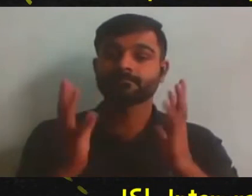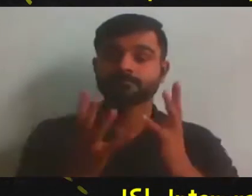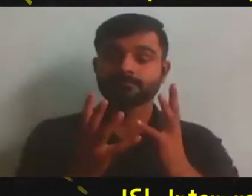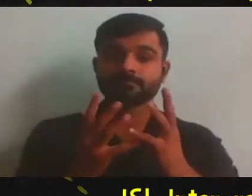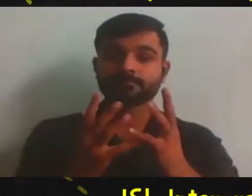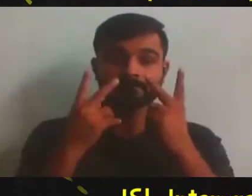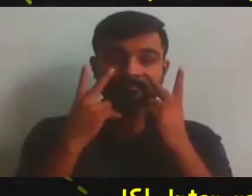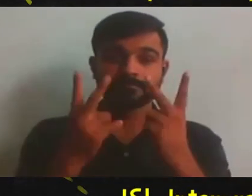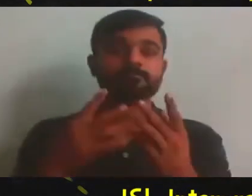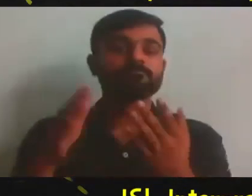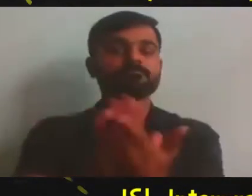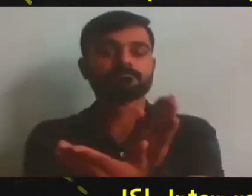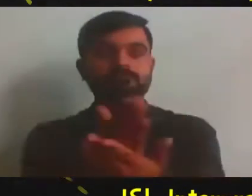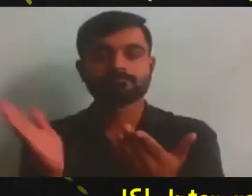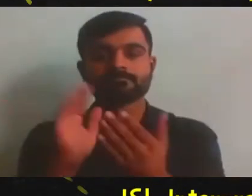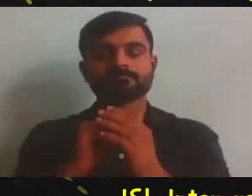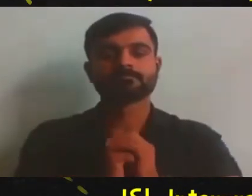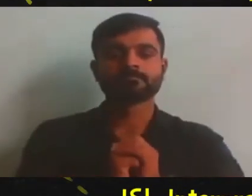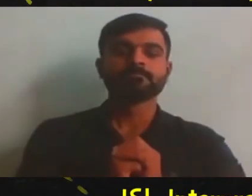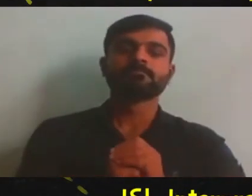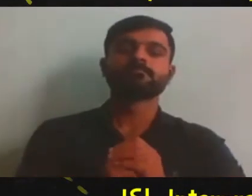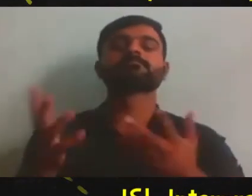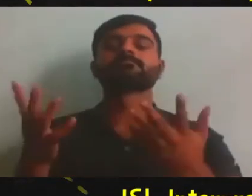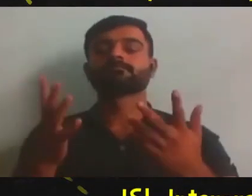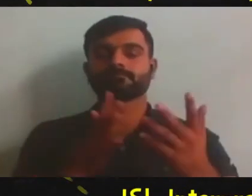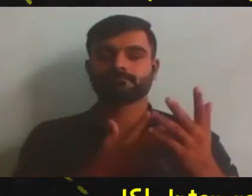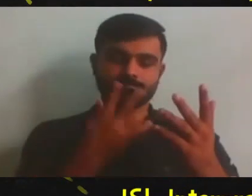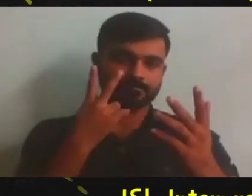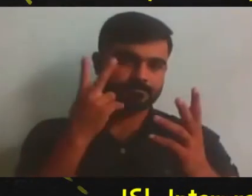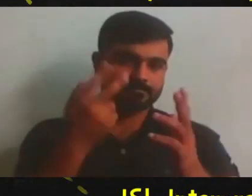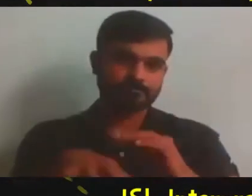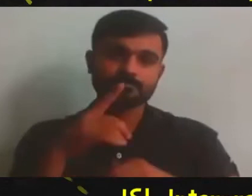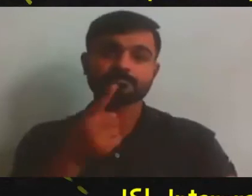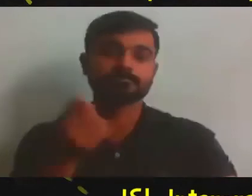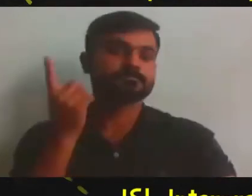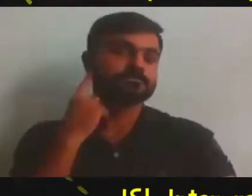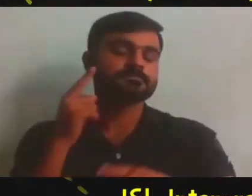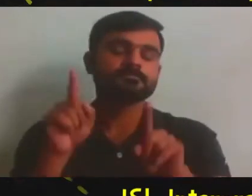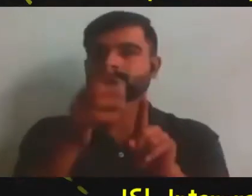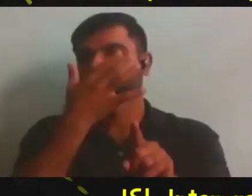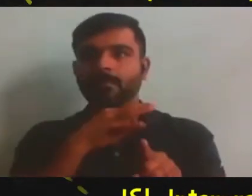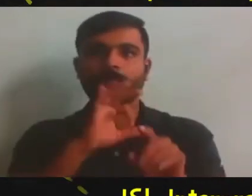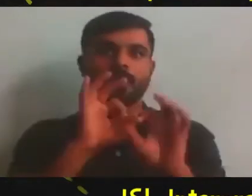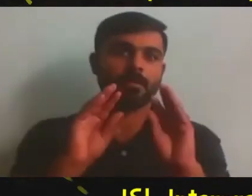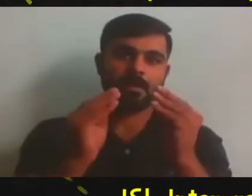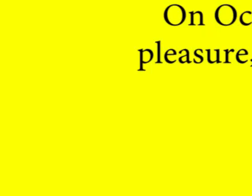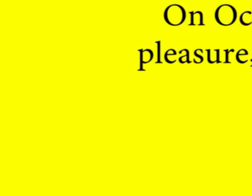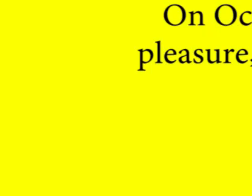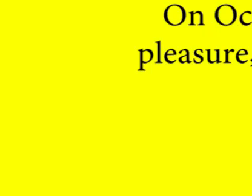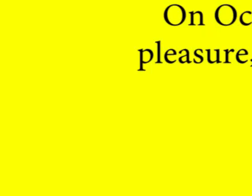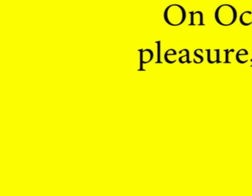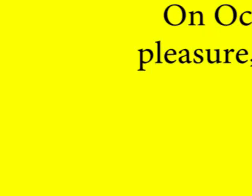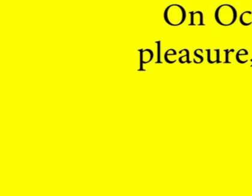sing and breathe. It sounds like a pretty good world to me. Thank you.